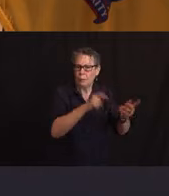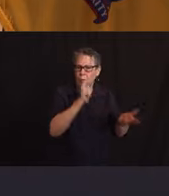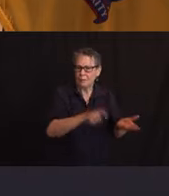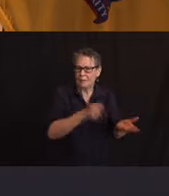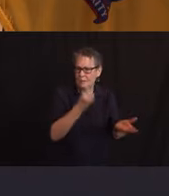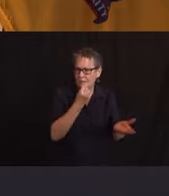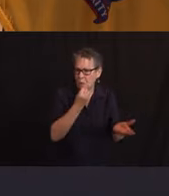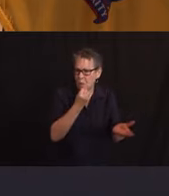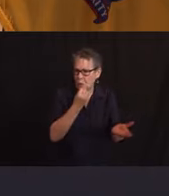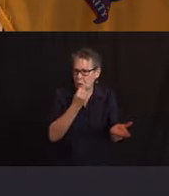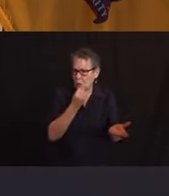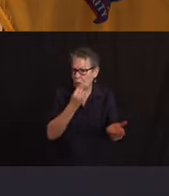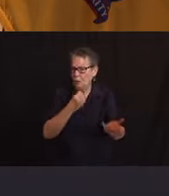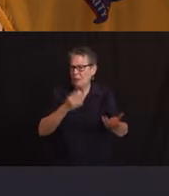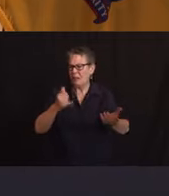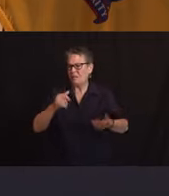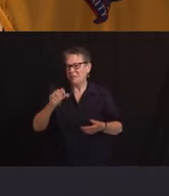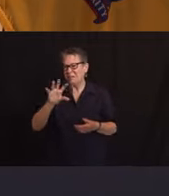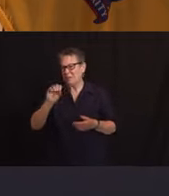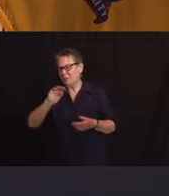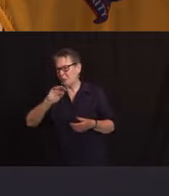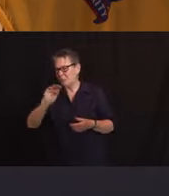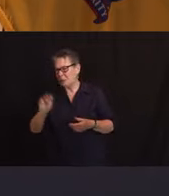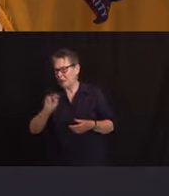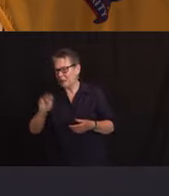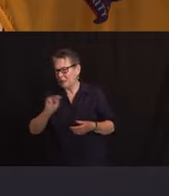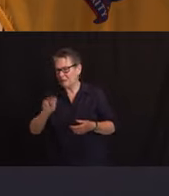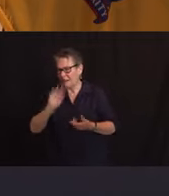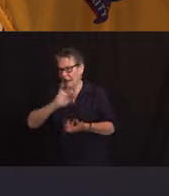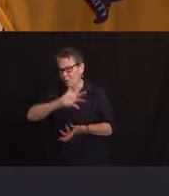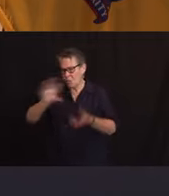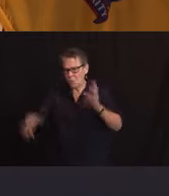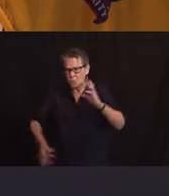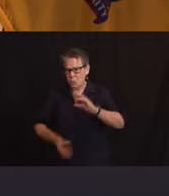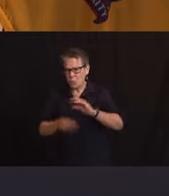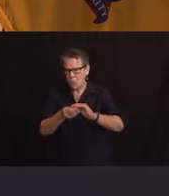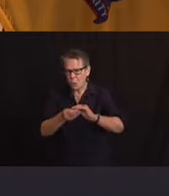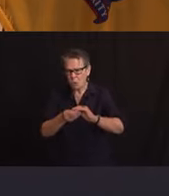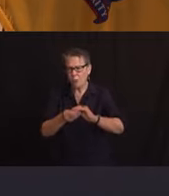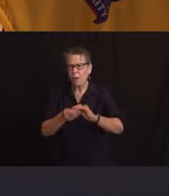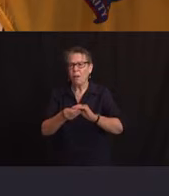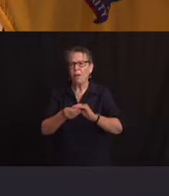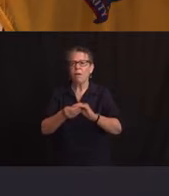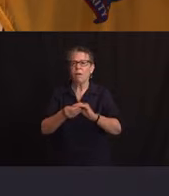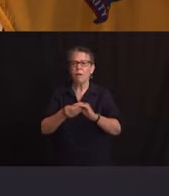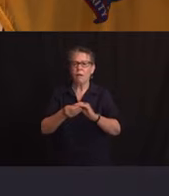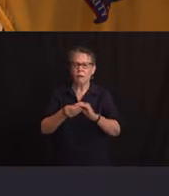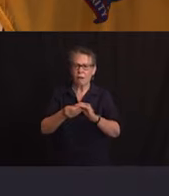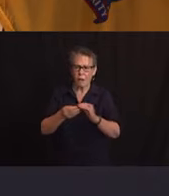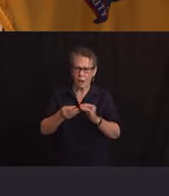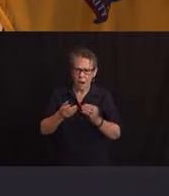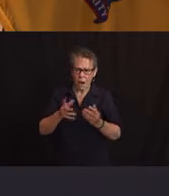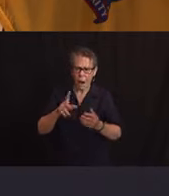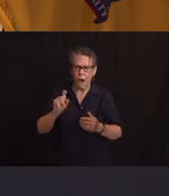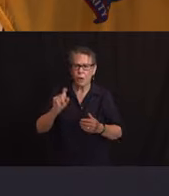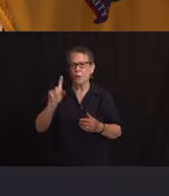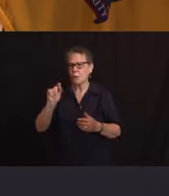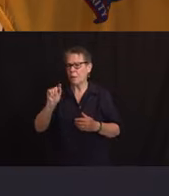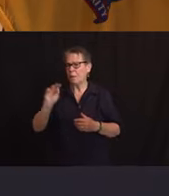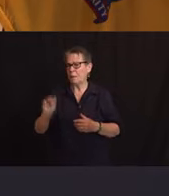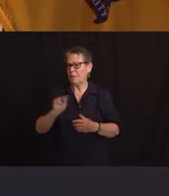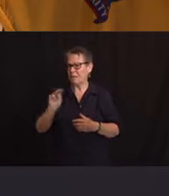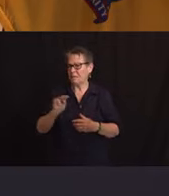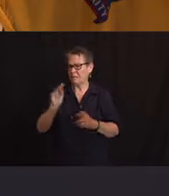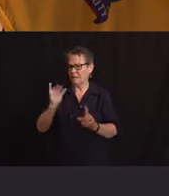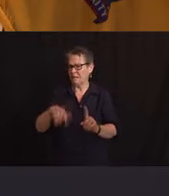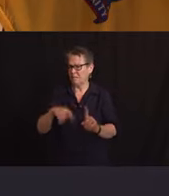50 million. So the entirety of the program, including doing what's right for those who have been excluded